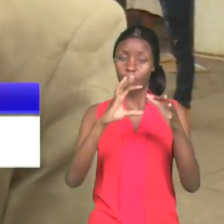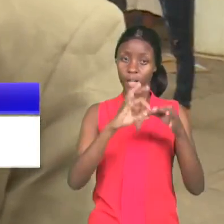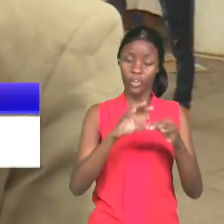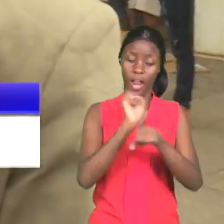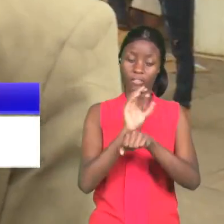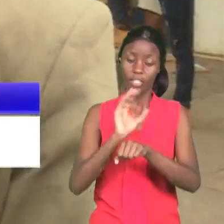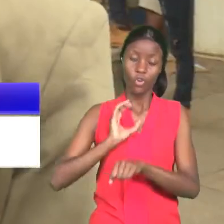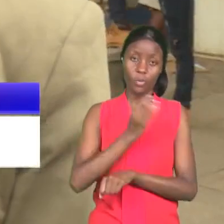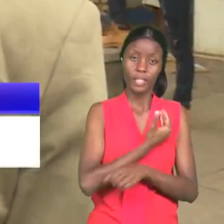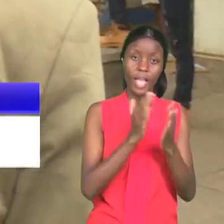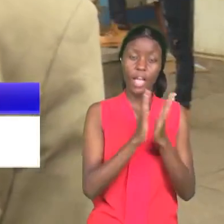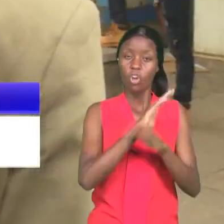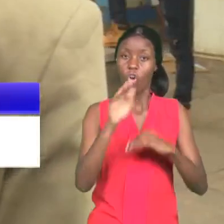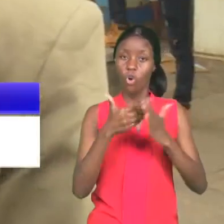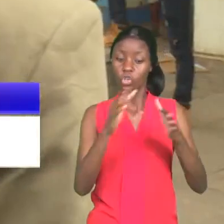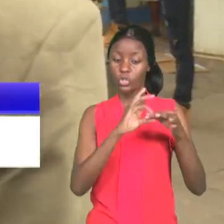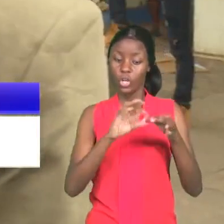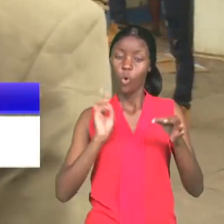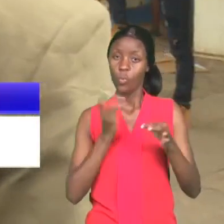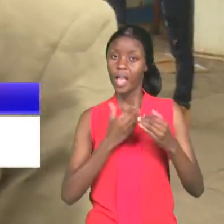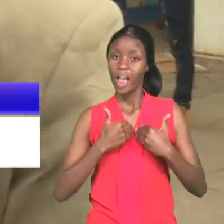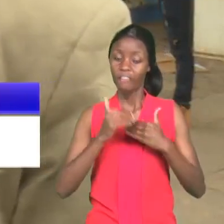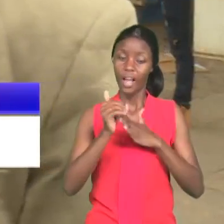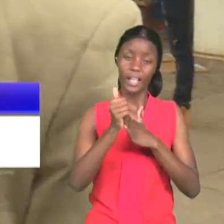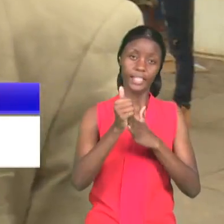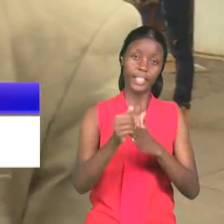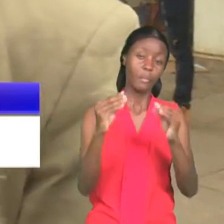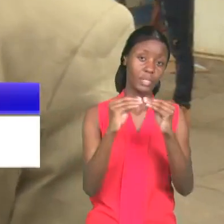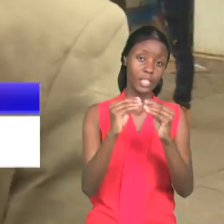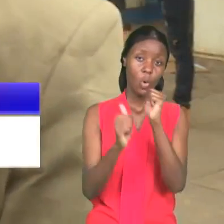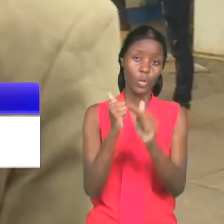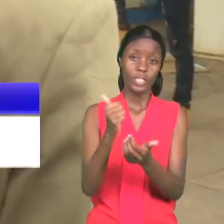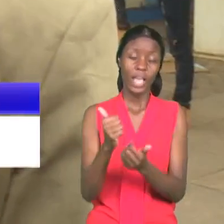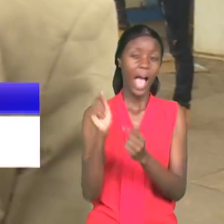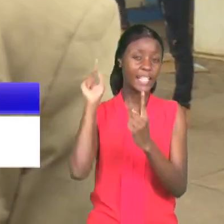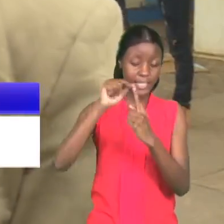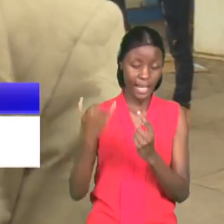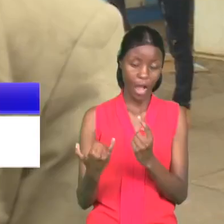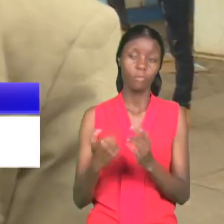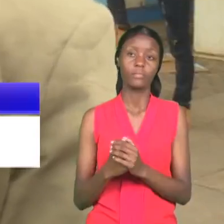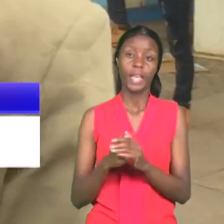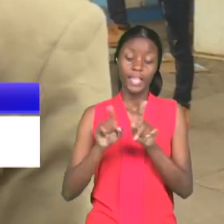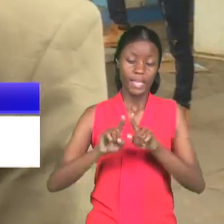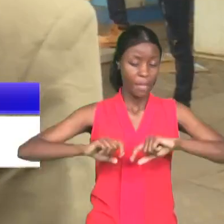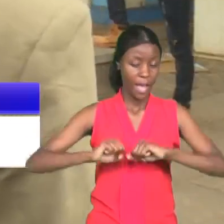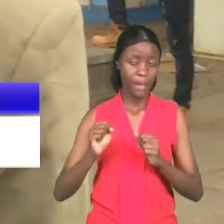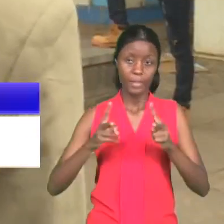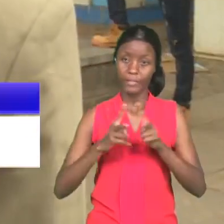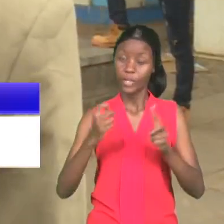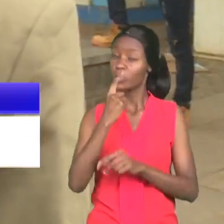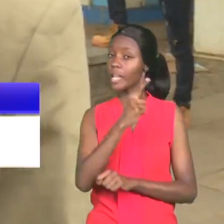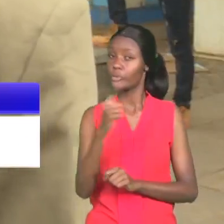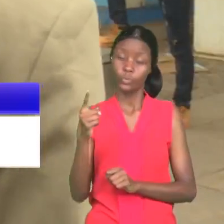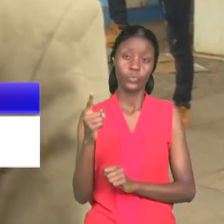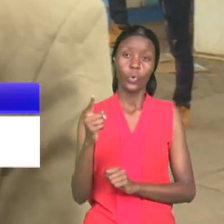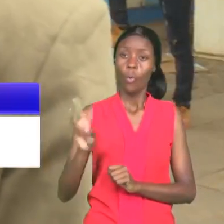together with the union, we had a lengthy meeting which has taken us up to this time. And I am happy to report to you that